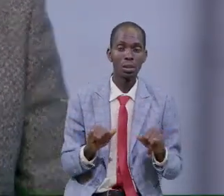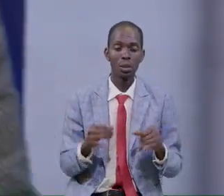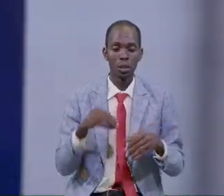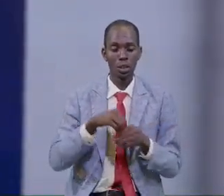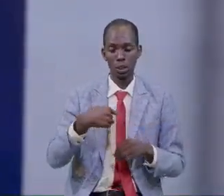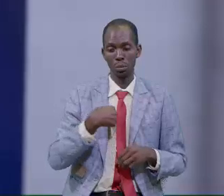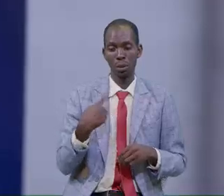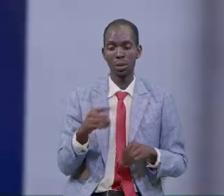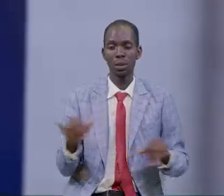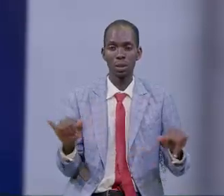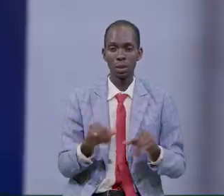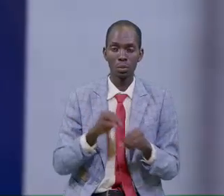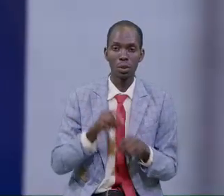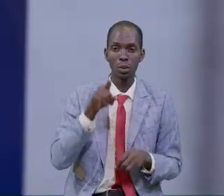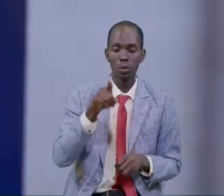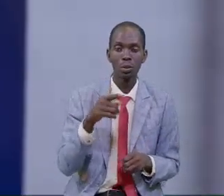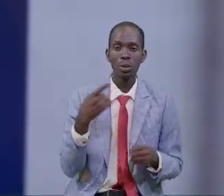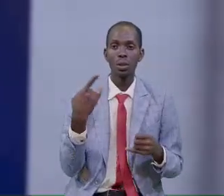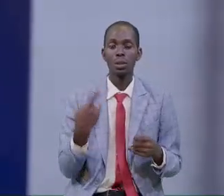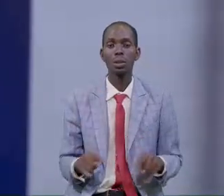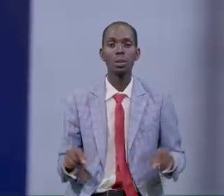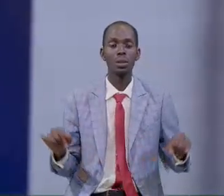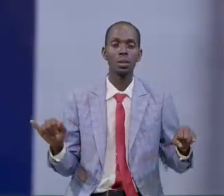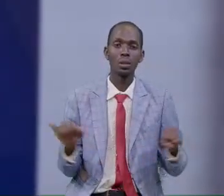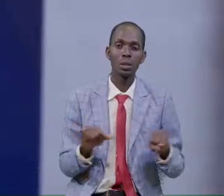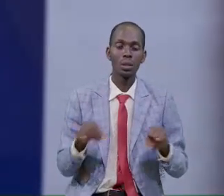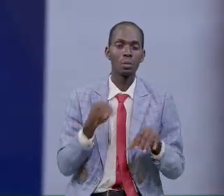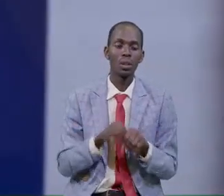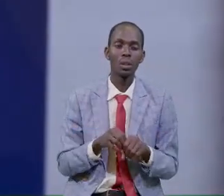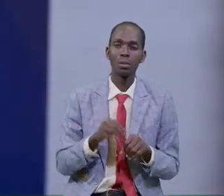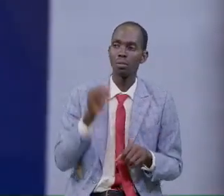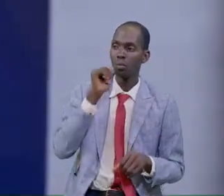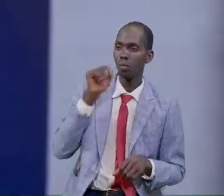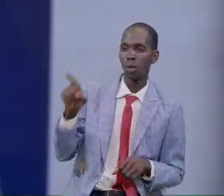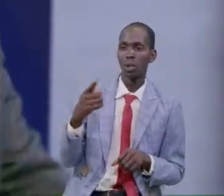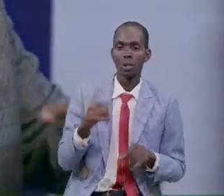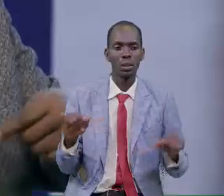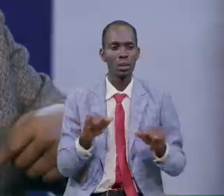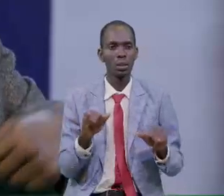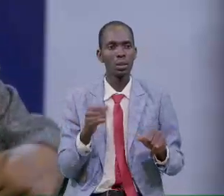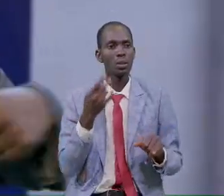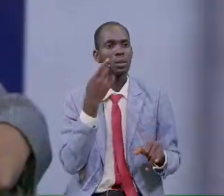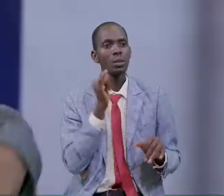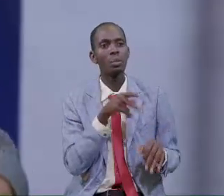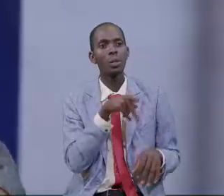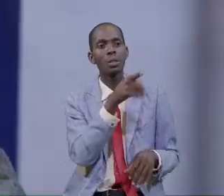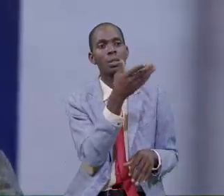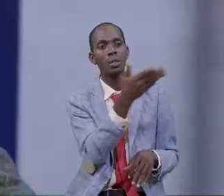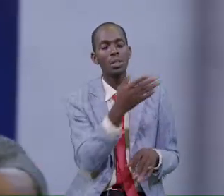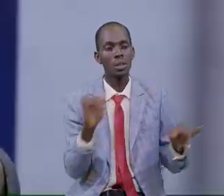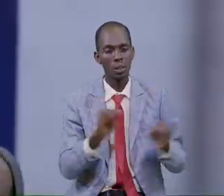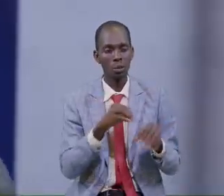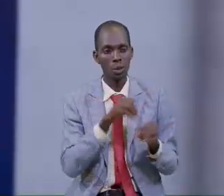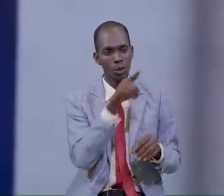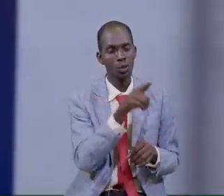same in you, the same in her, the same, look at him there, the same in you, as the Lord is with me